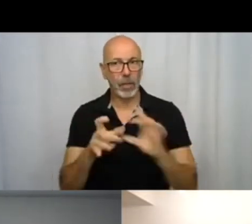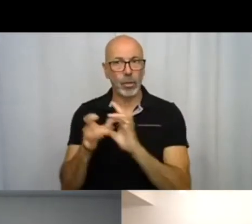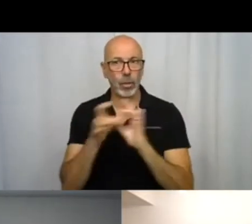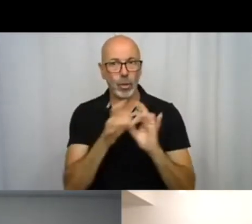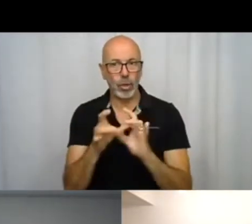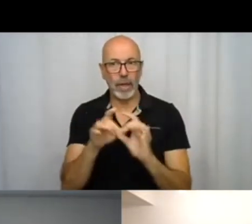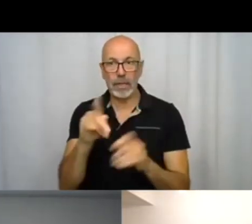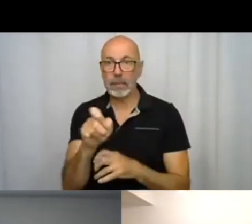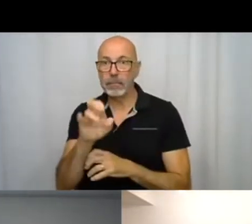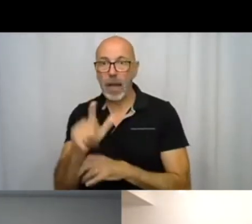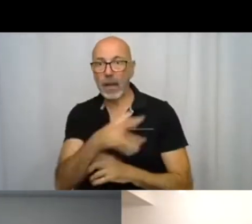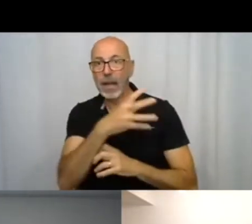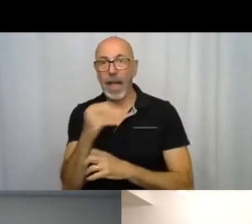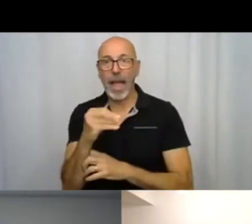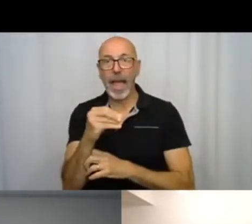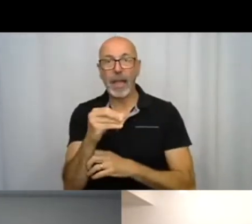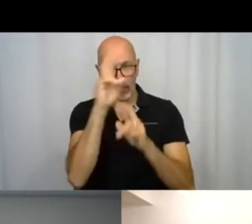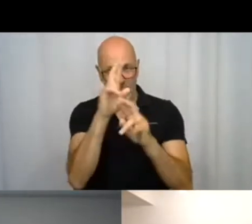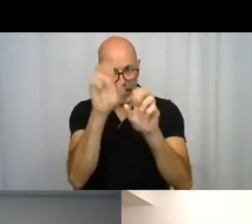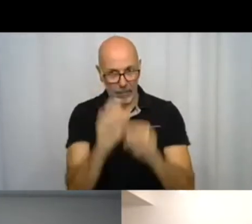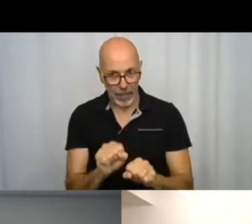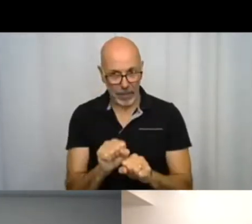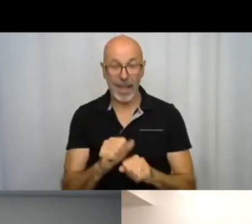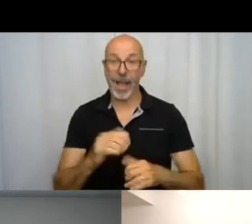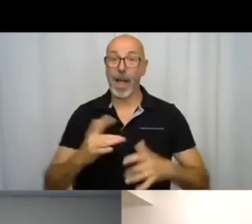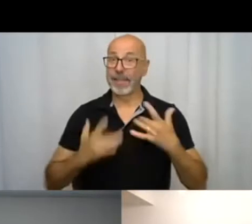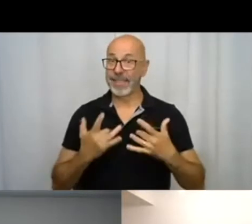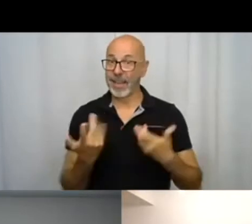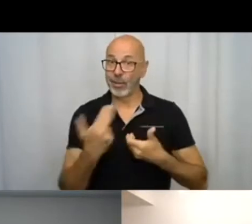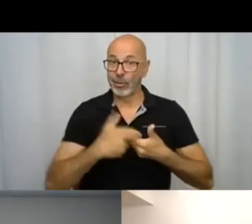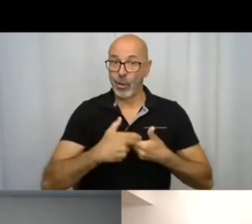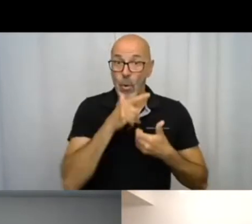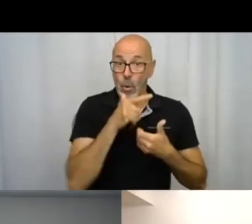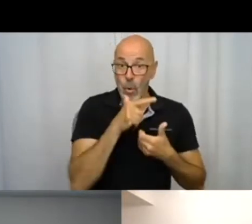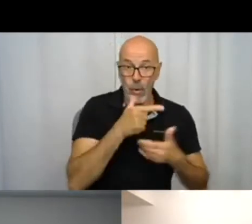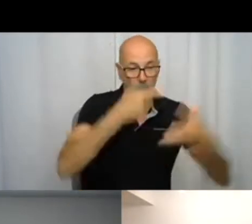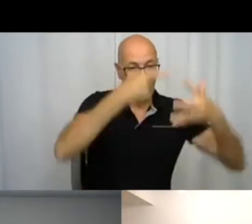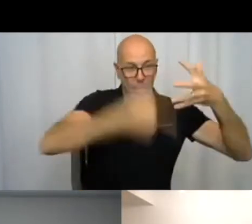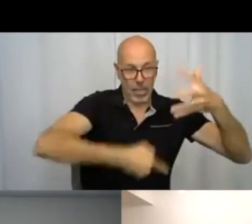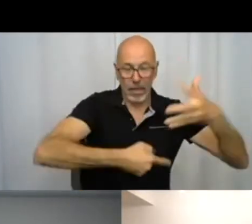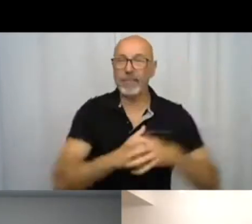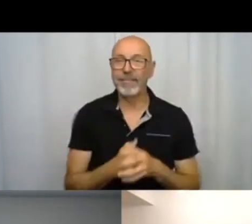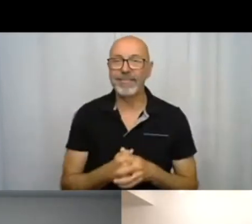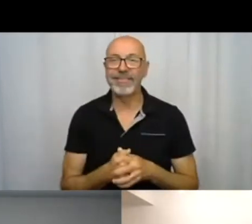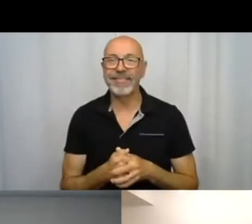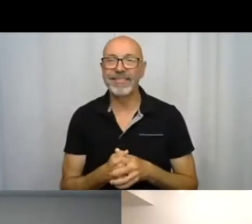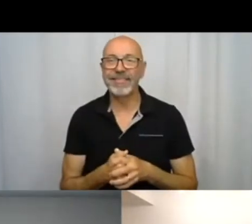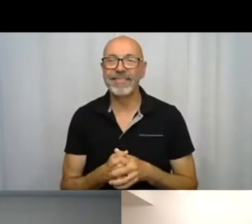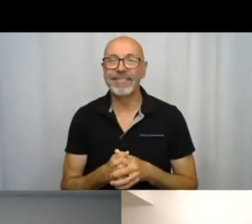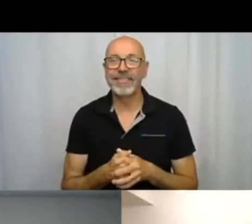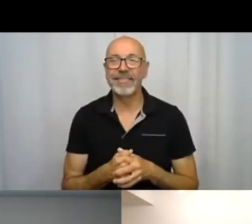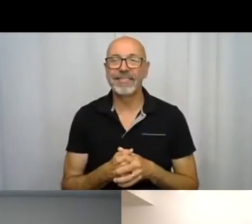RespectAbility. I'm really excited to be joined by, in no particular order,